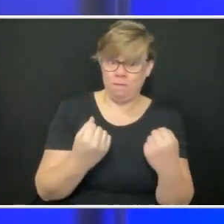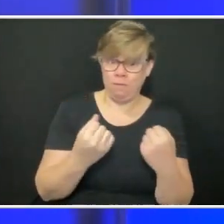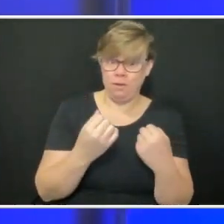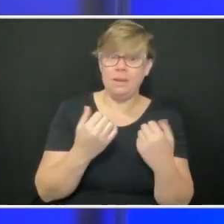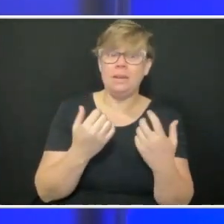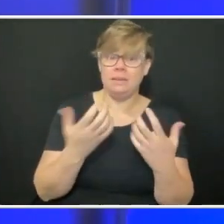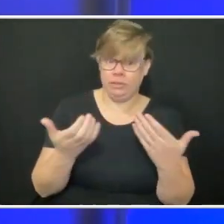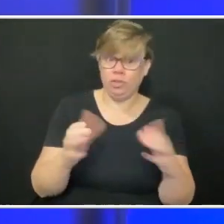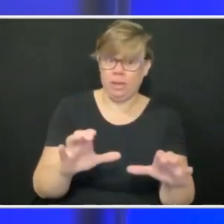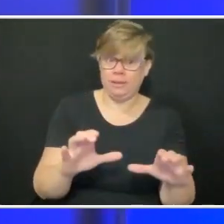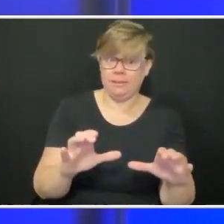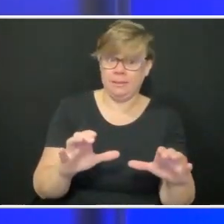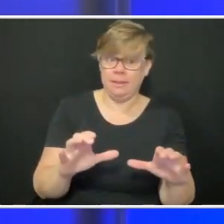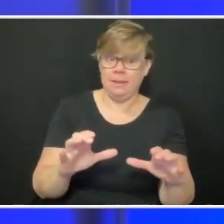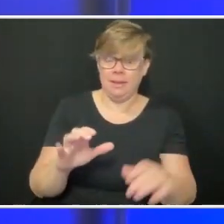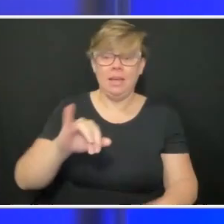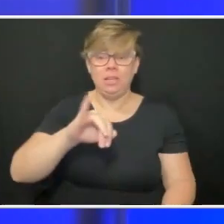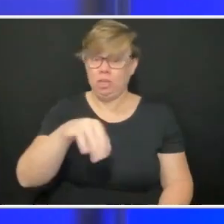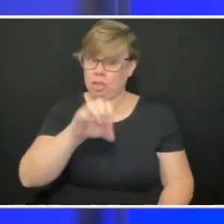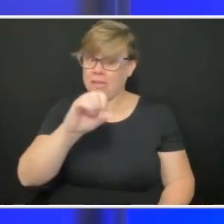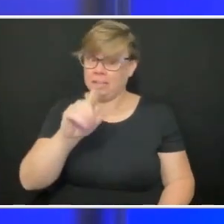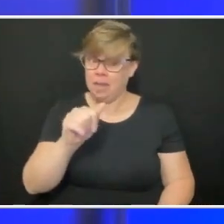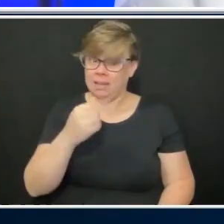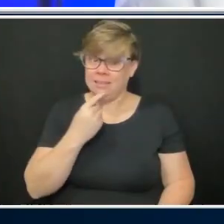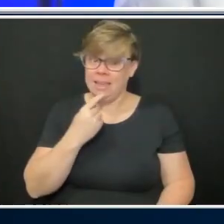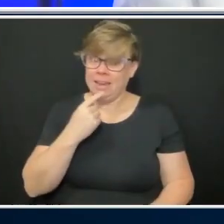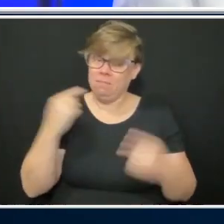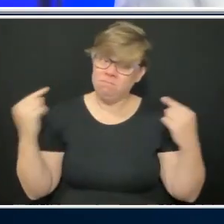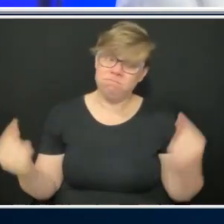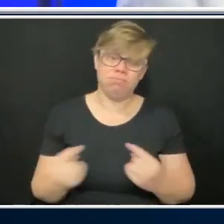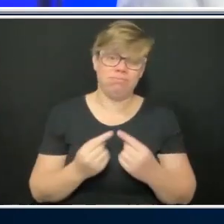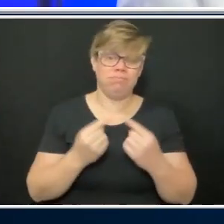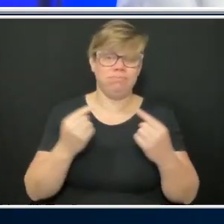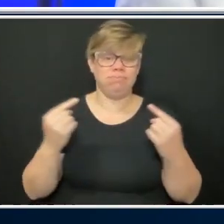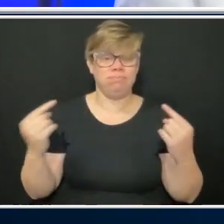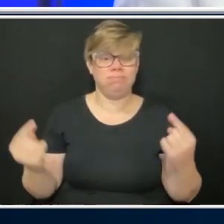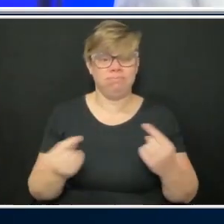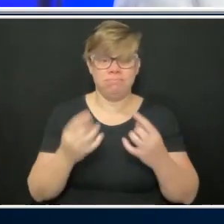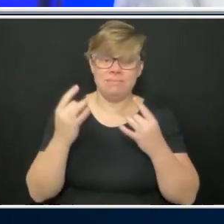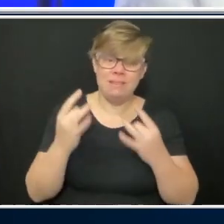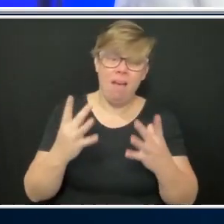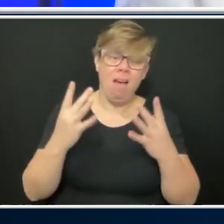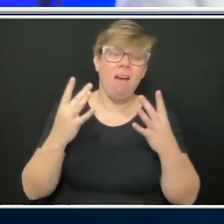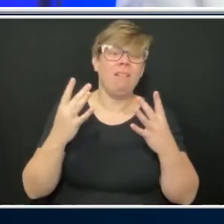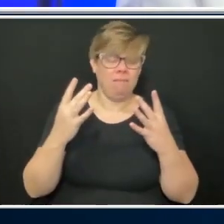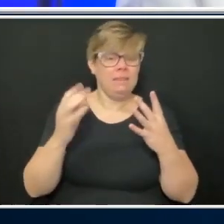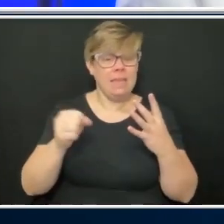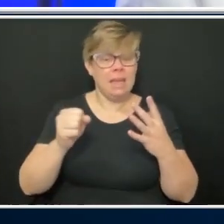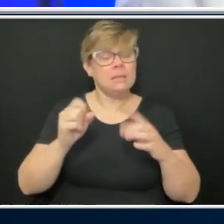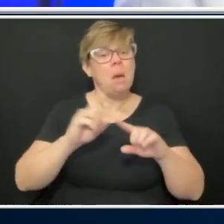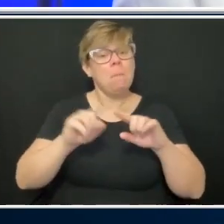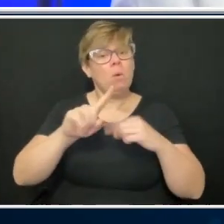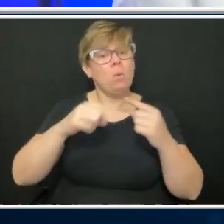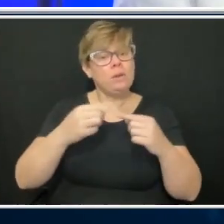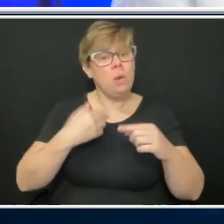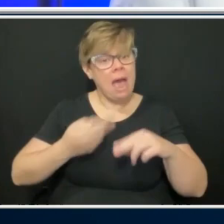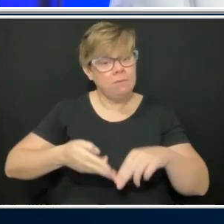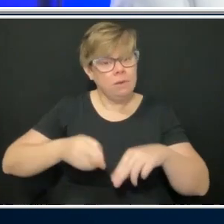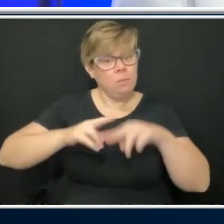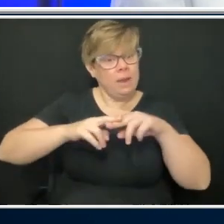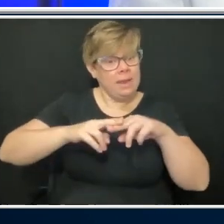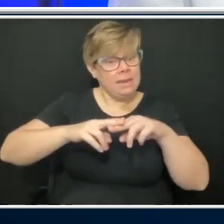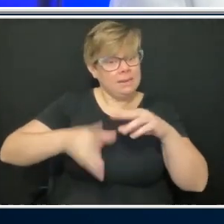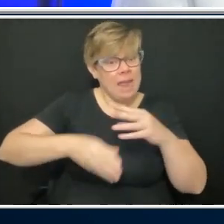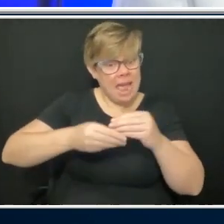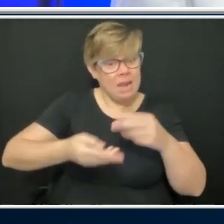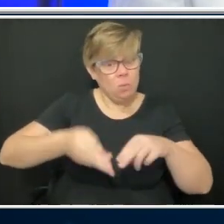Jessica will probably tell you there was no walk in the park. It was painful. It was tough. And when you have extra weight, it has increased chance of diabetes